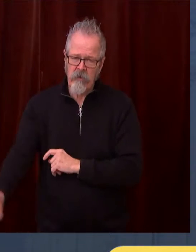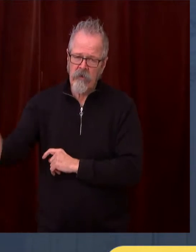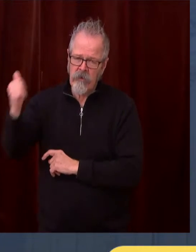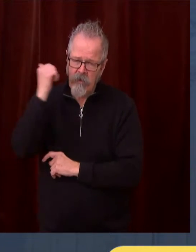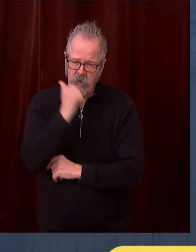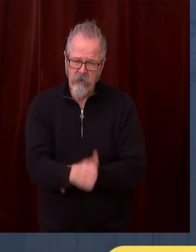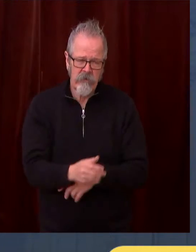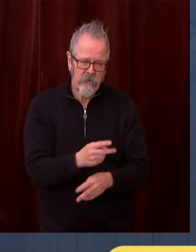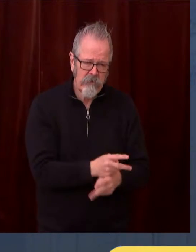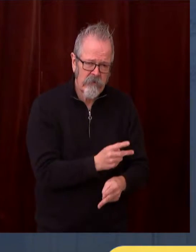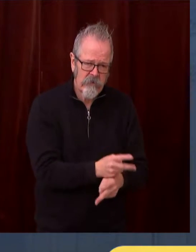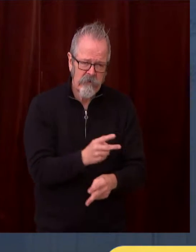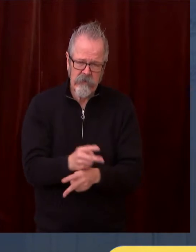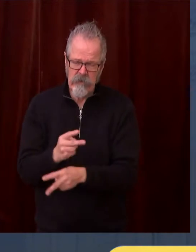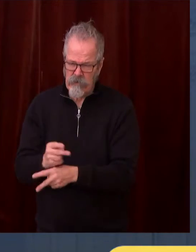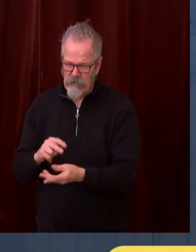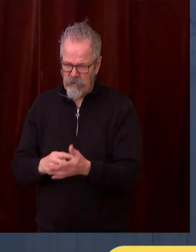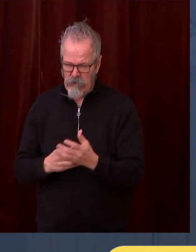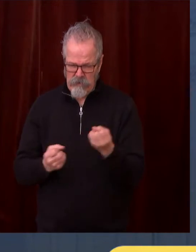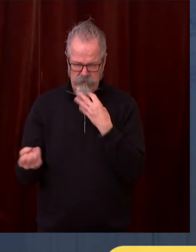priority.